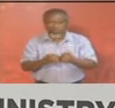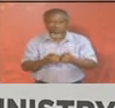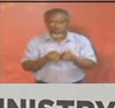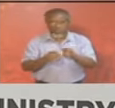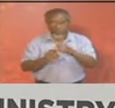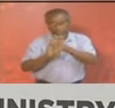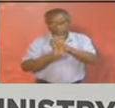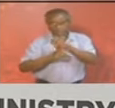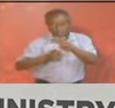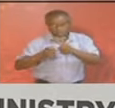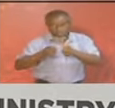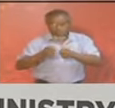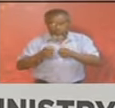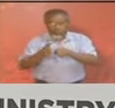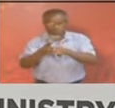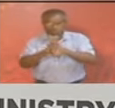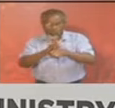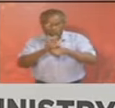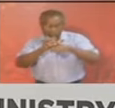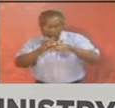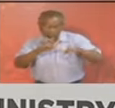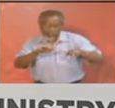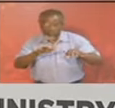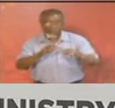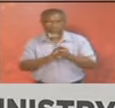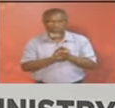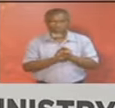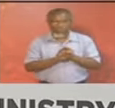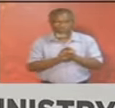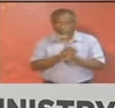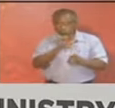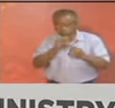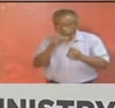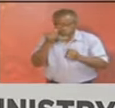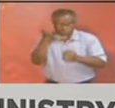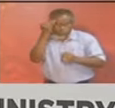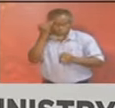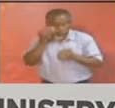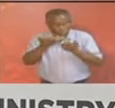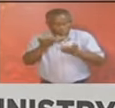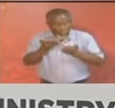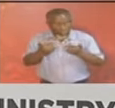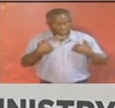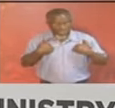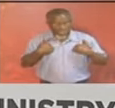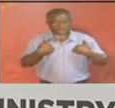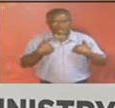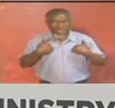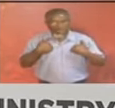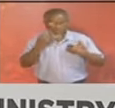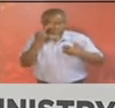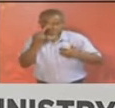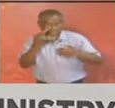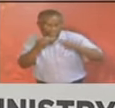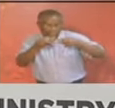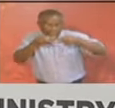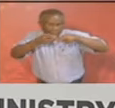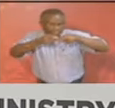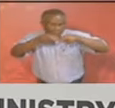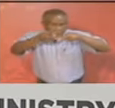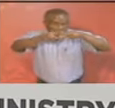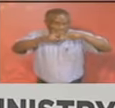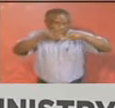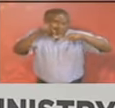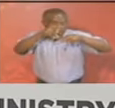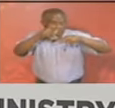When we recognize that there is a particular locality in our county where there's been a spike in cases, we have the